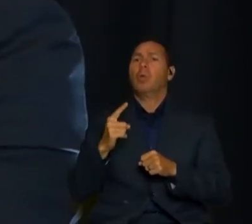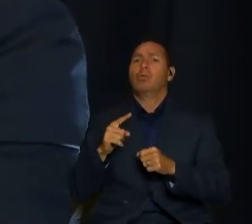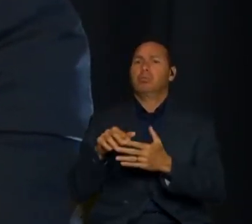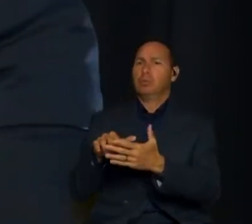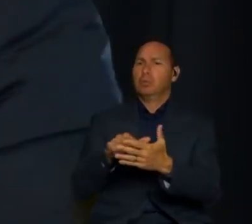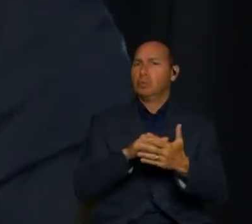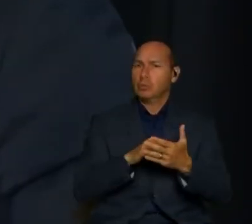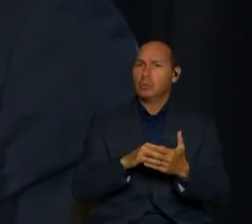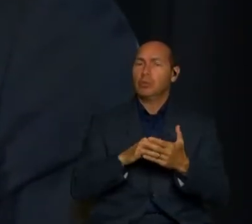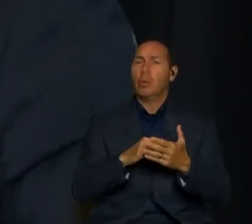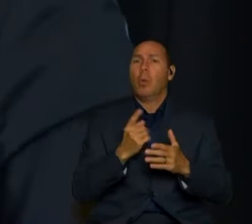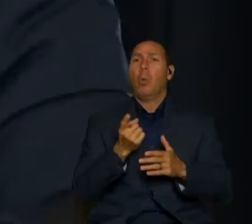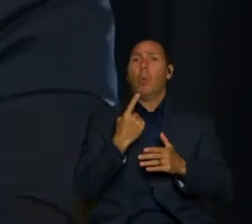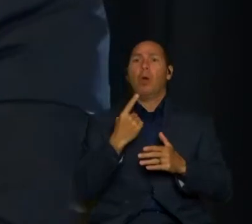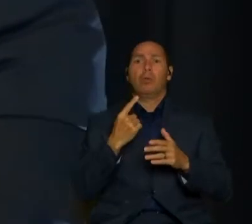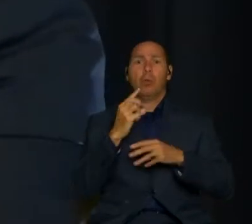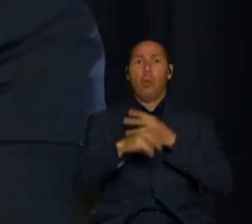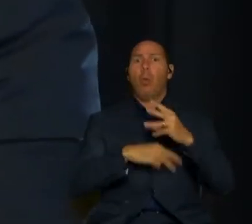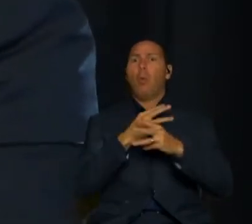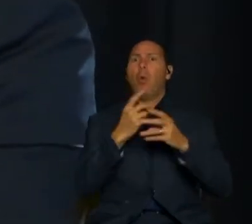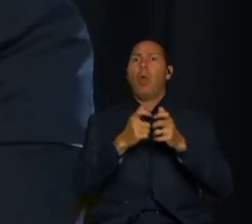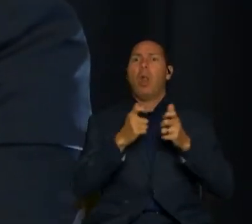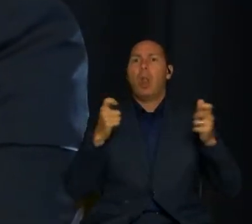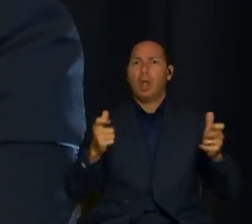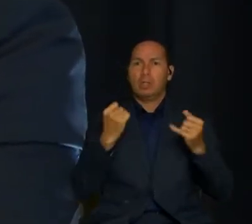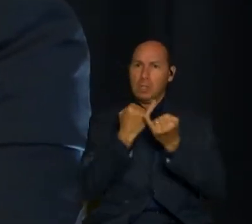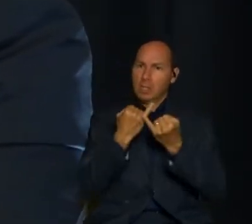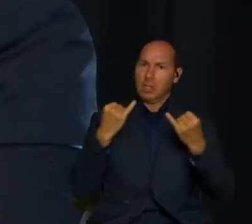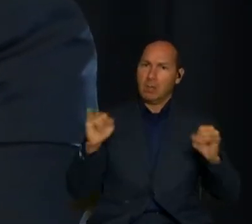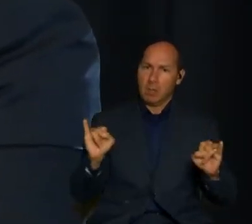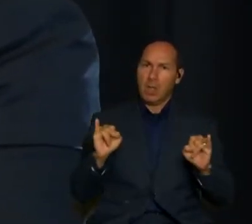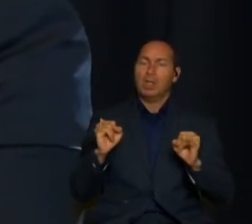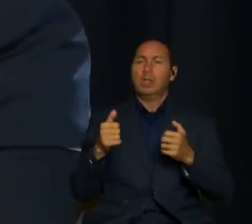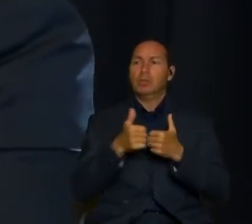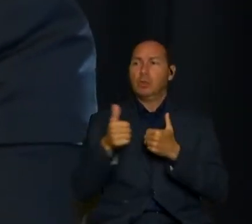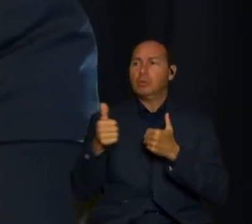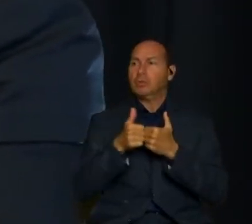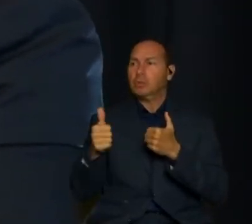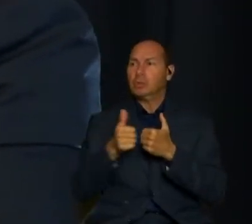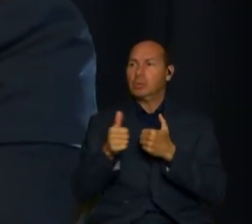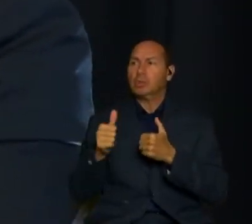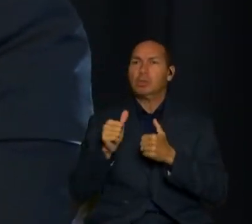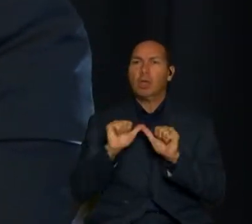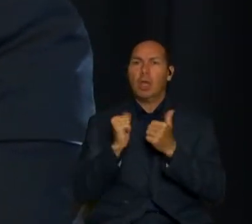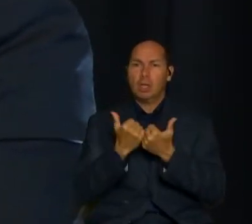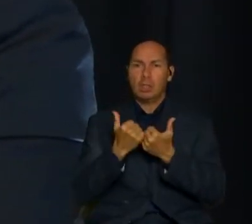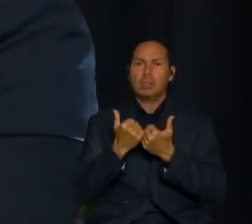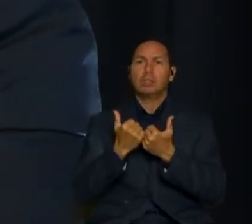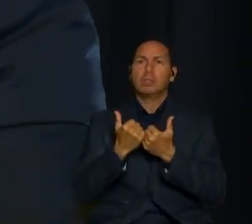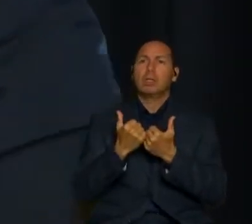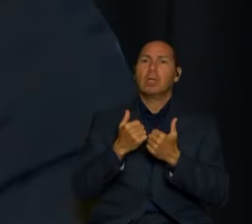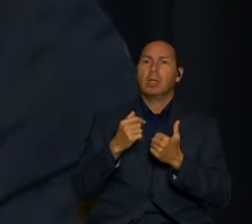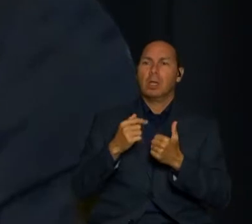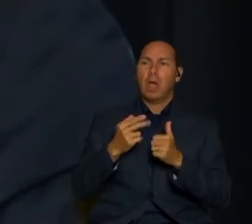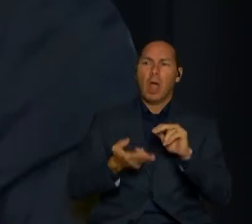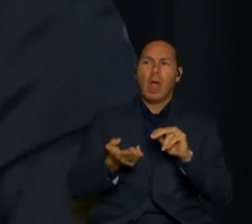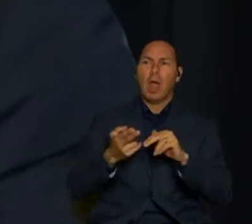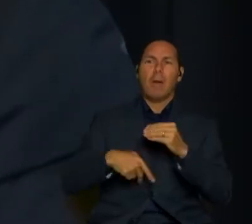largest independent specialist transportation consultancies on the impact of toll increases and